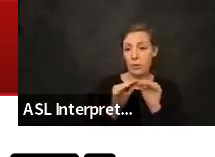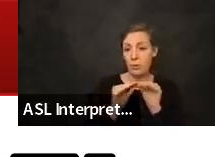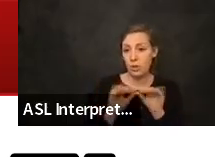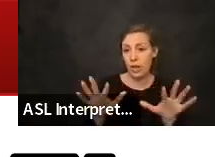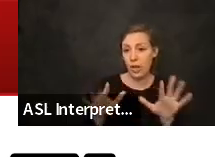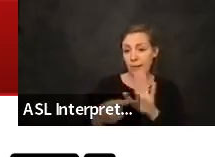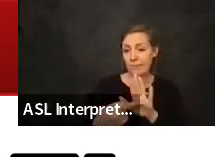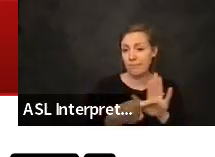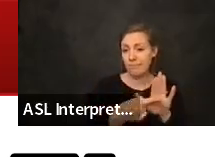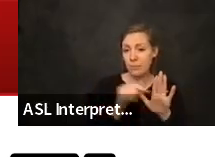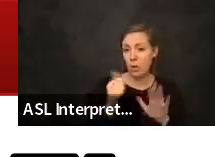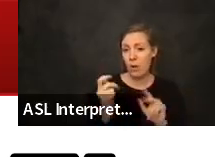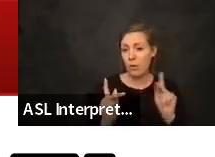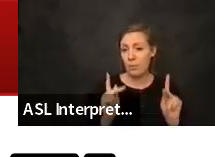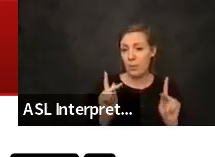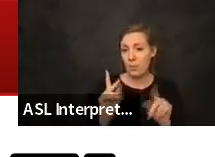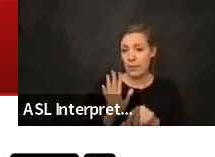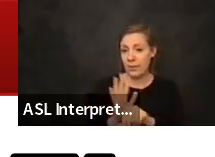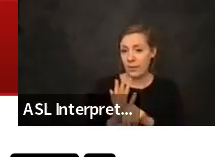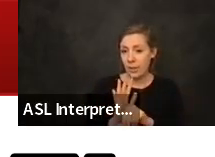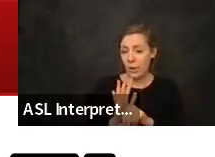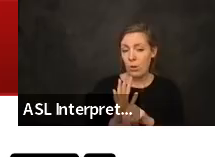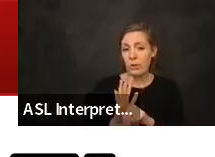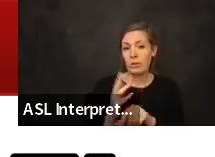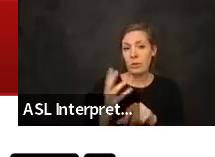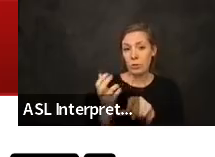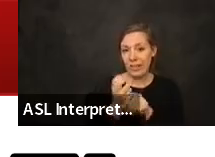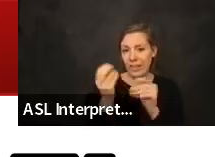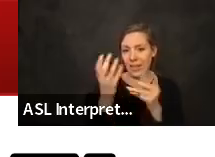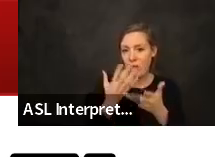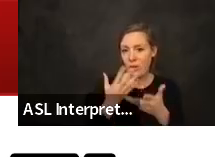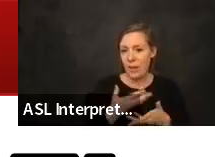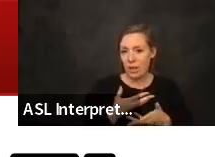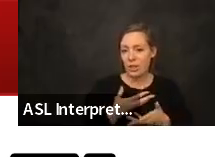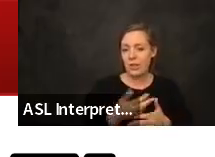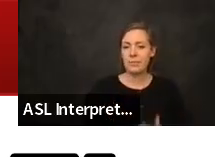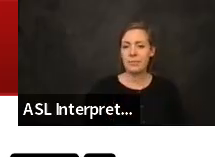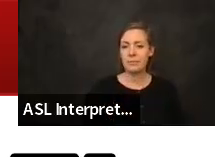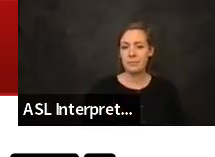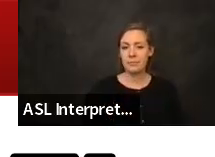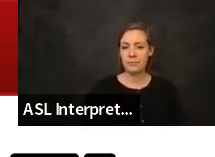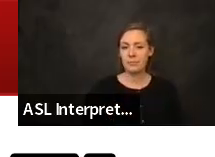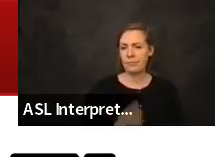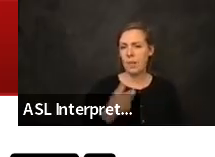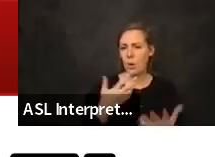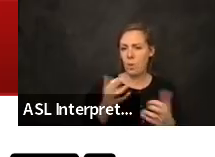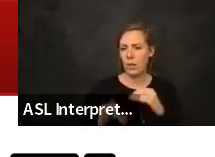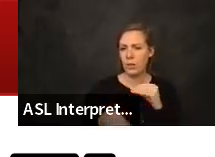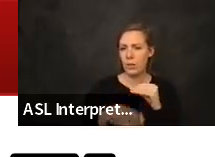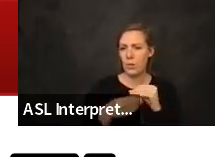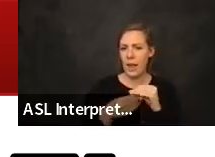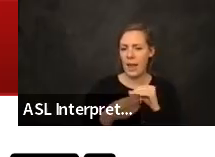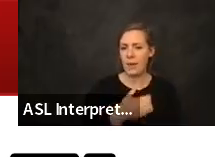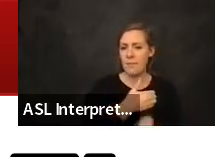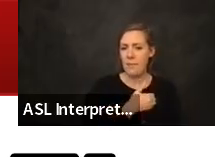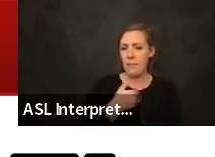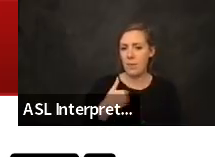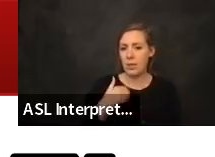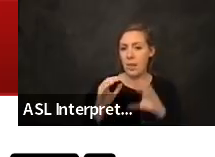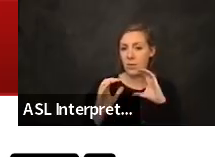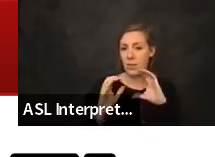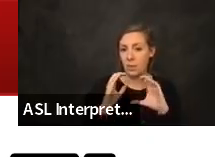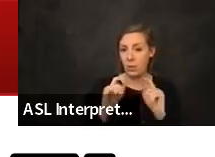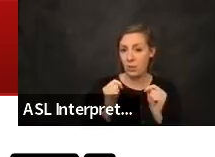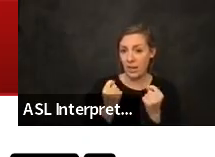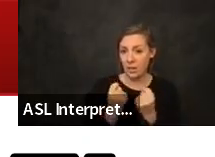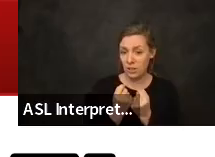these opportunities to get information. In addition, I should add, members of the communication team have